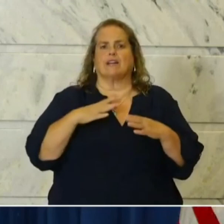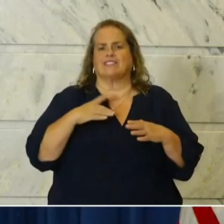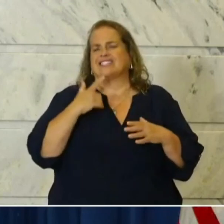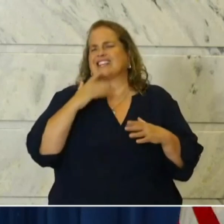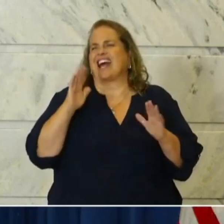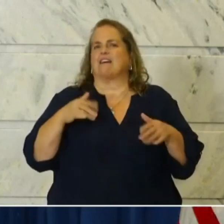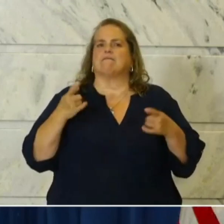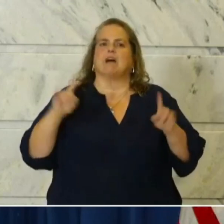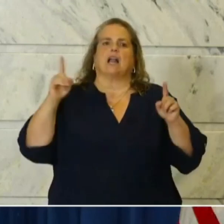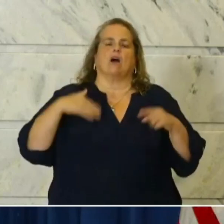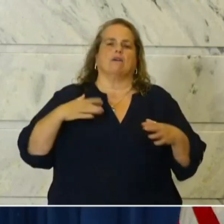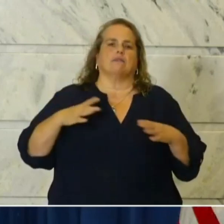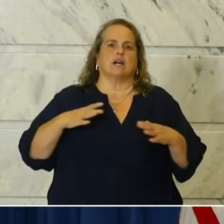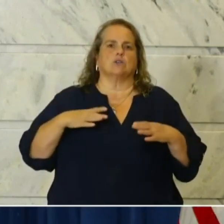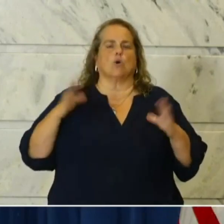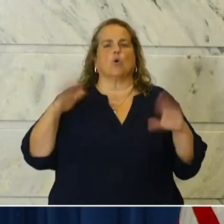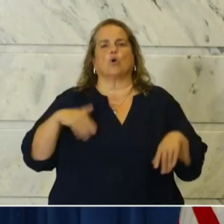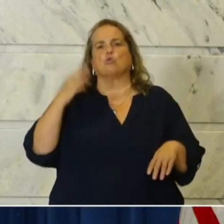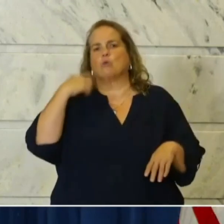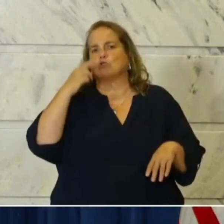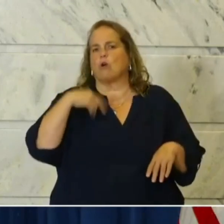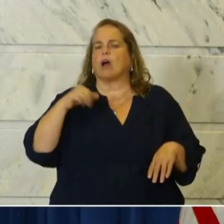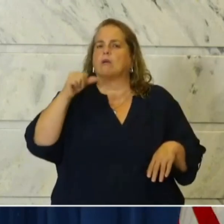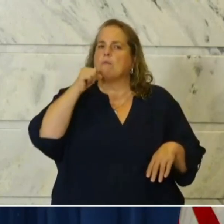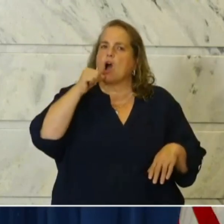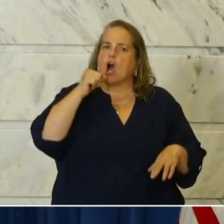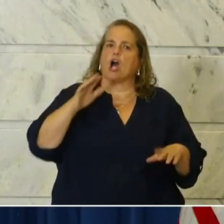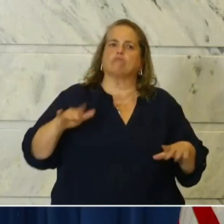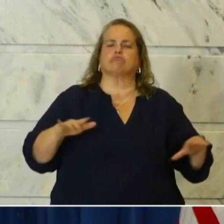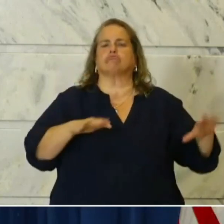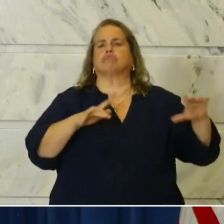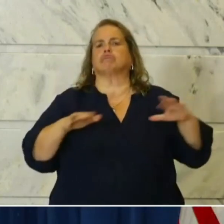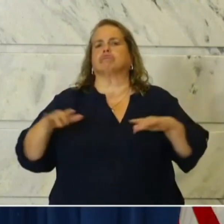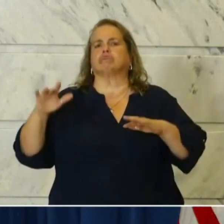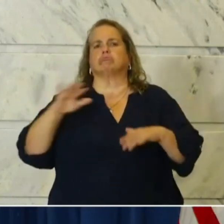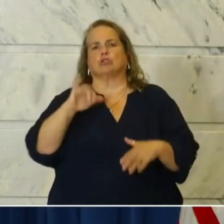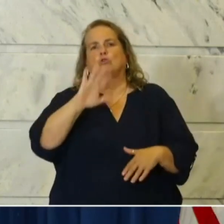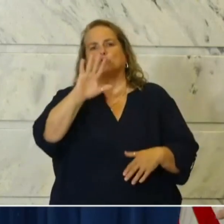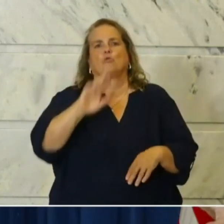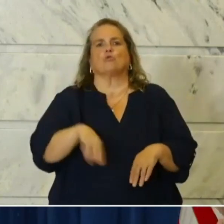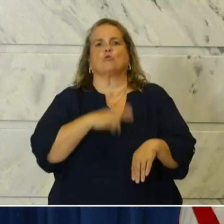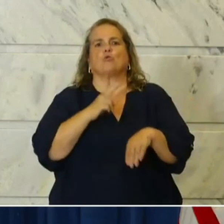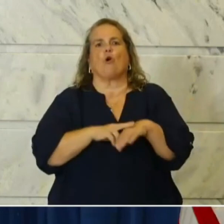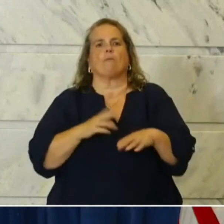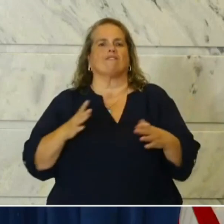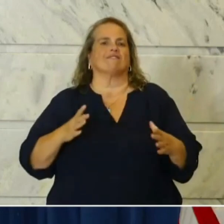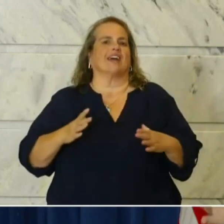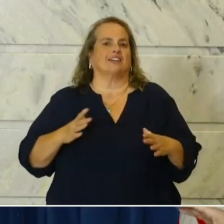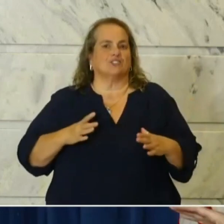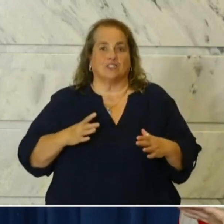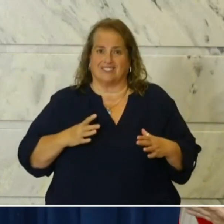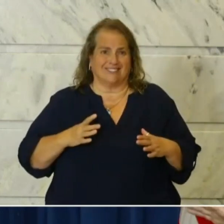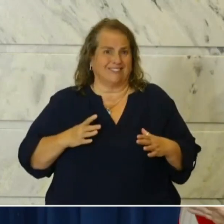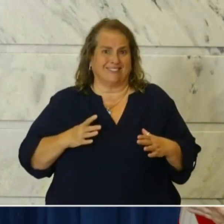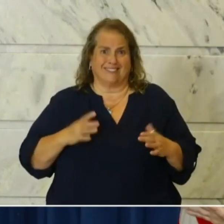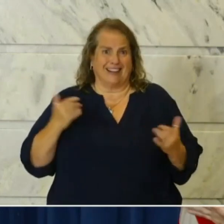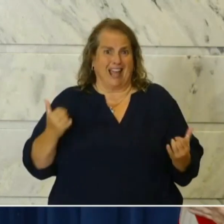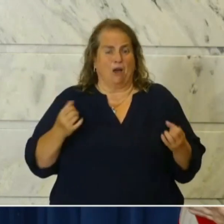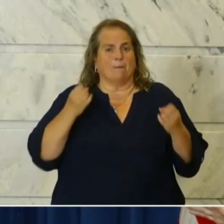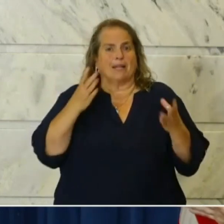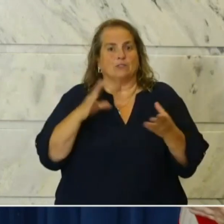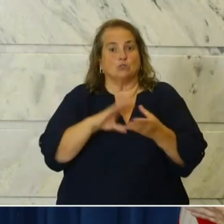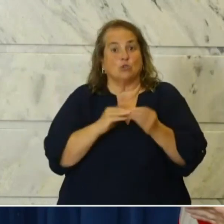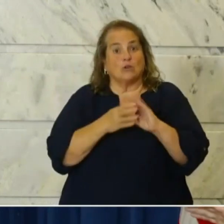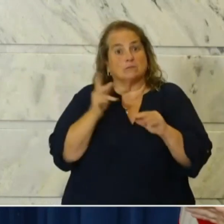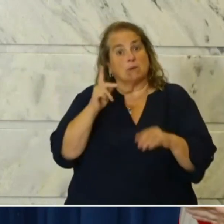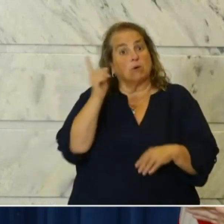I'm finally on vacation, and they go to a restaurant, they go to a bar, they do all the things that they normally do. But right now, there's a lot of stories about people who went down